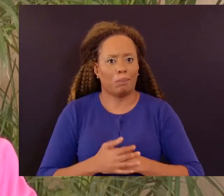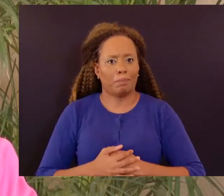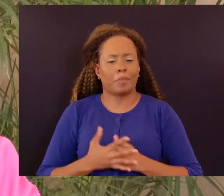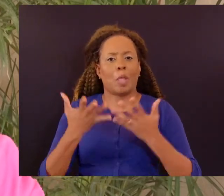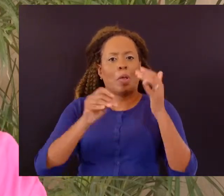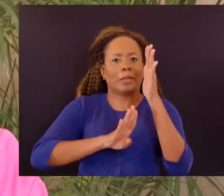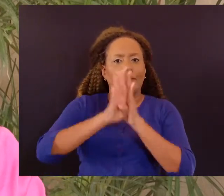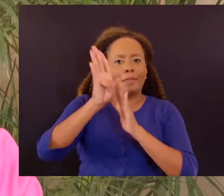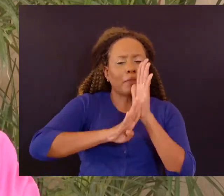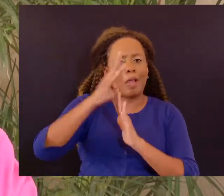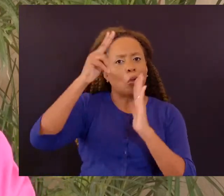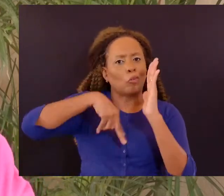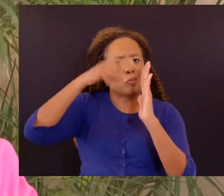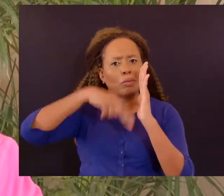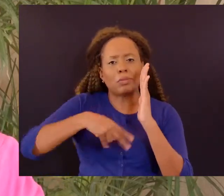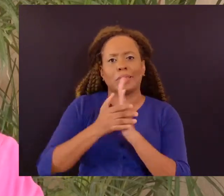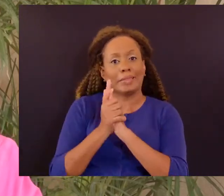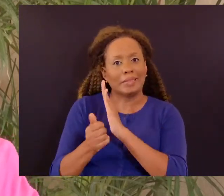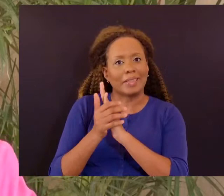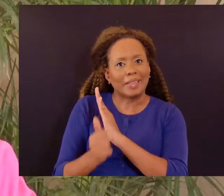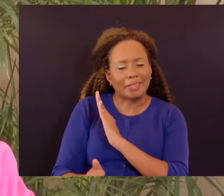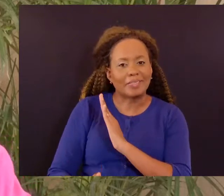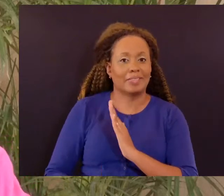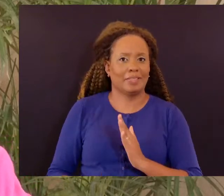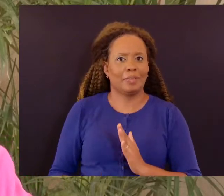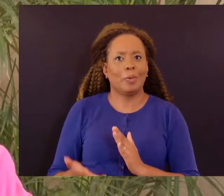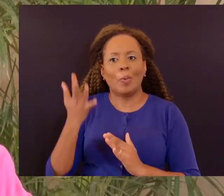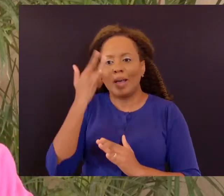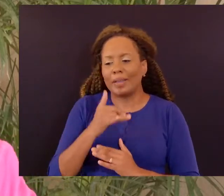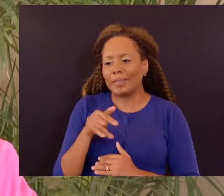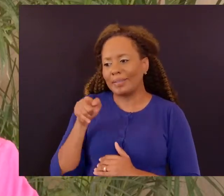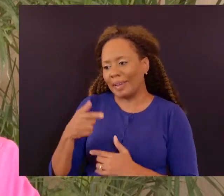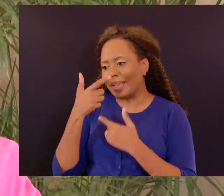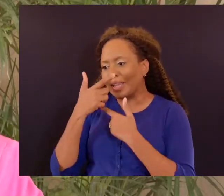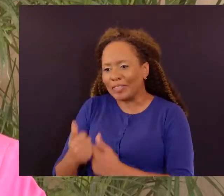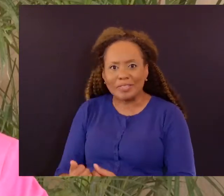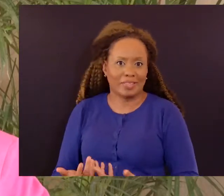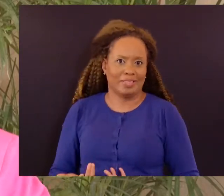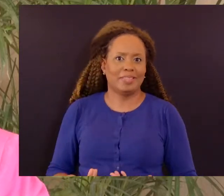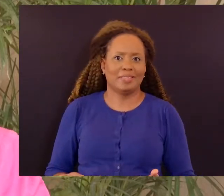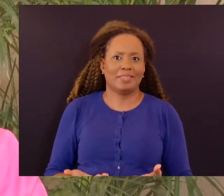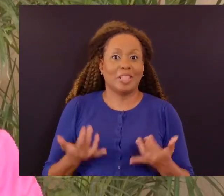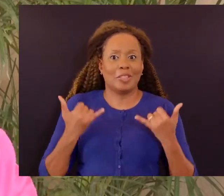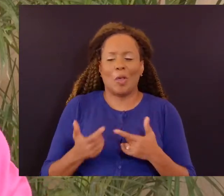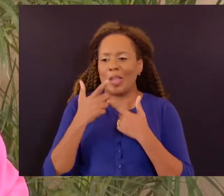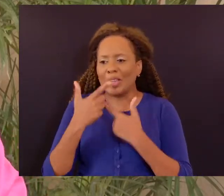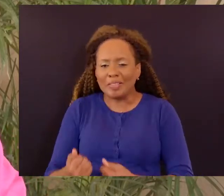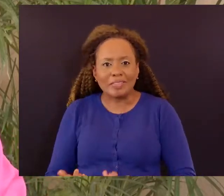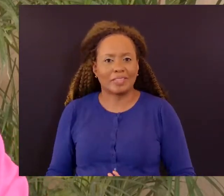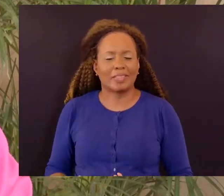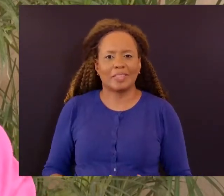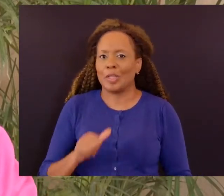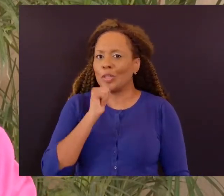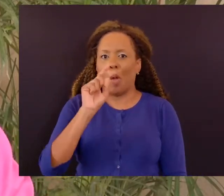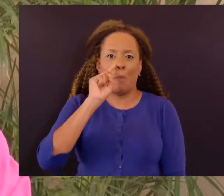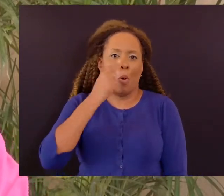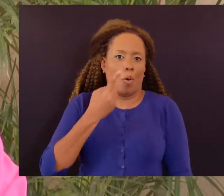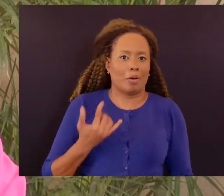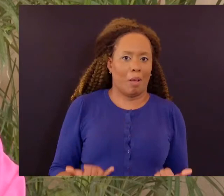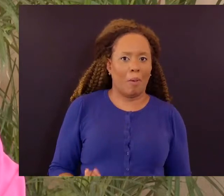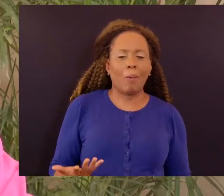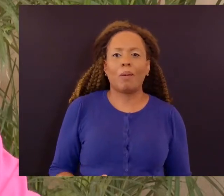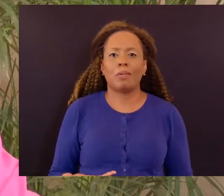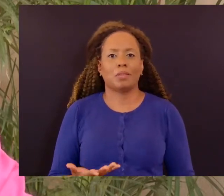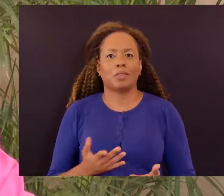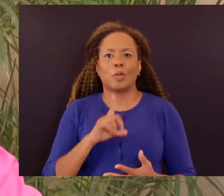reading skills through the programming that they're interested in. So the remediation programs in literacy and